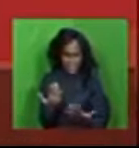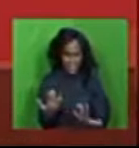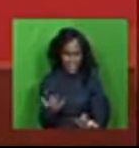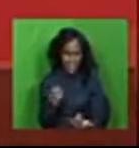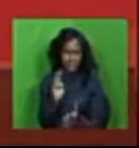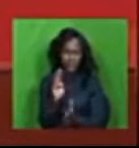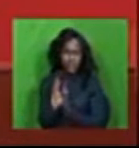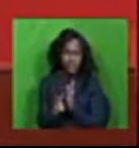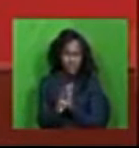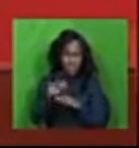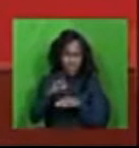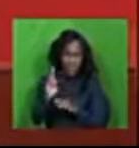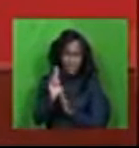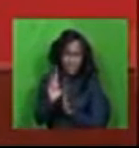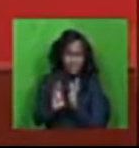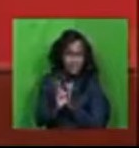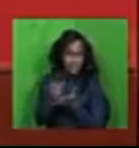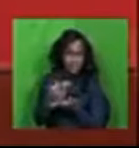or more to return.